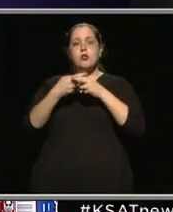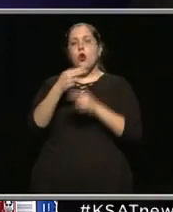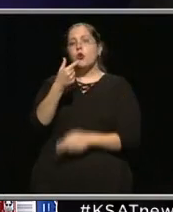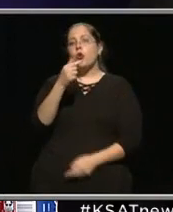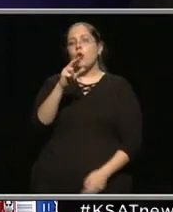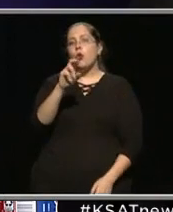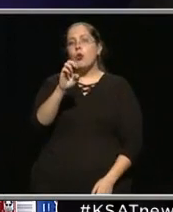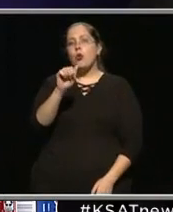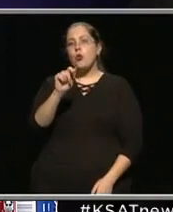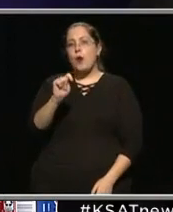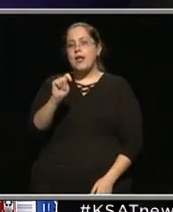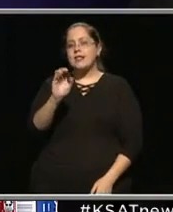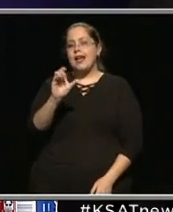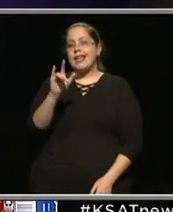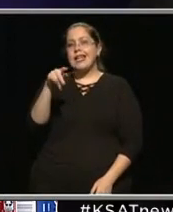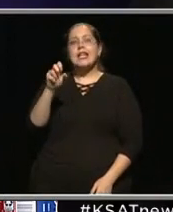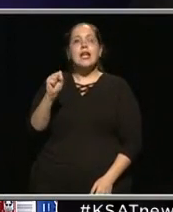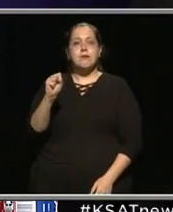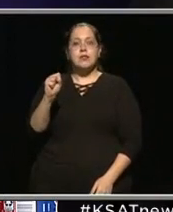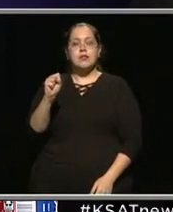Clips. One of their